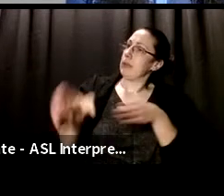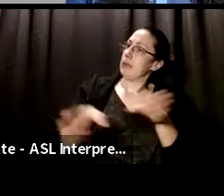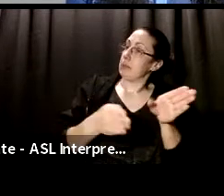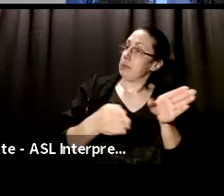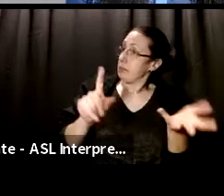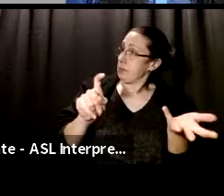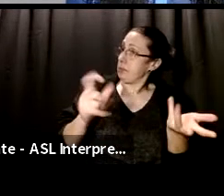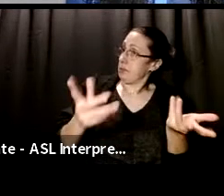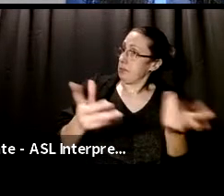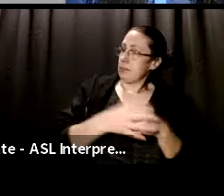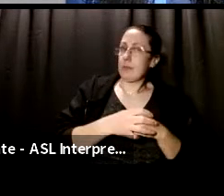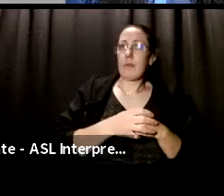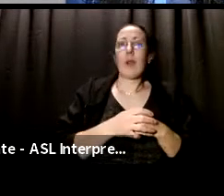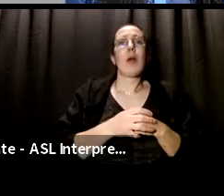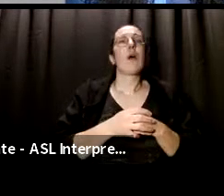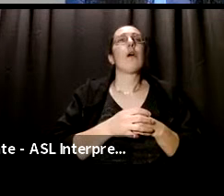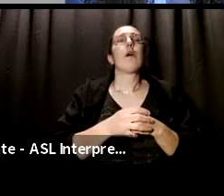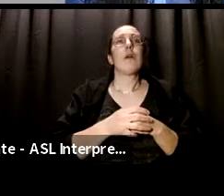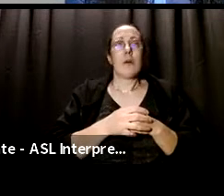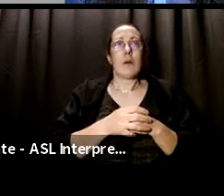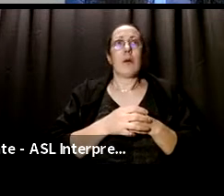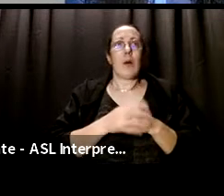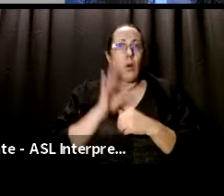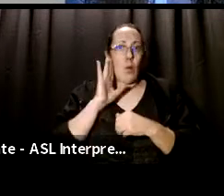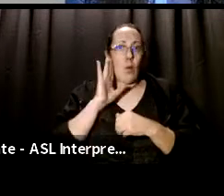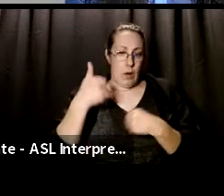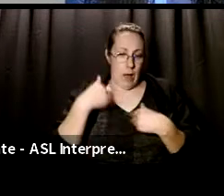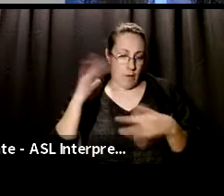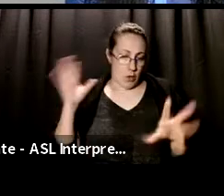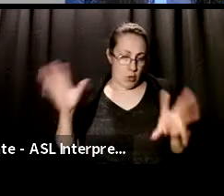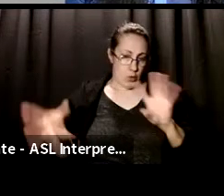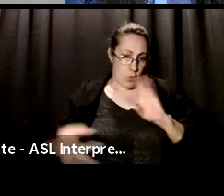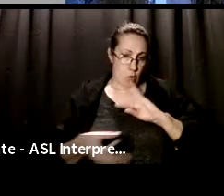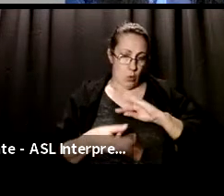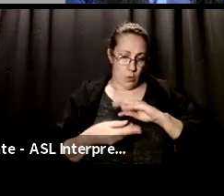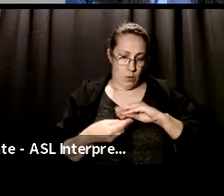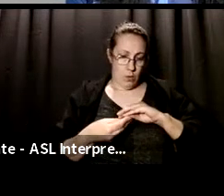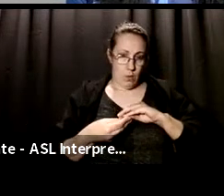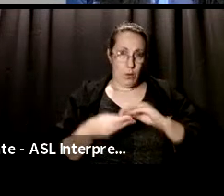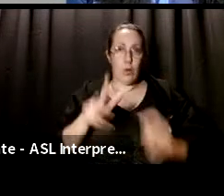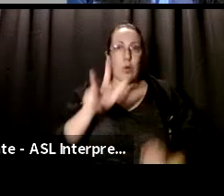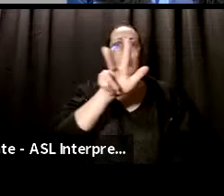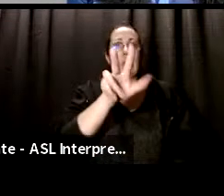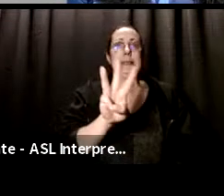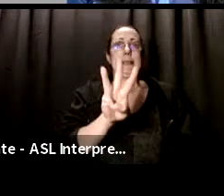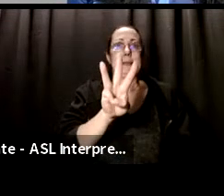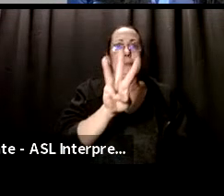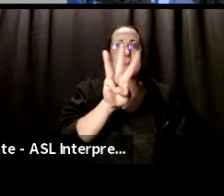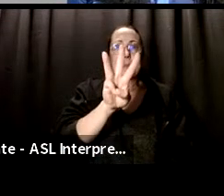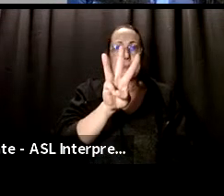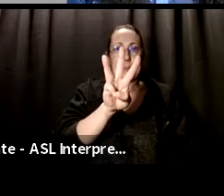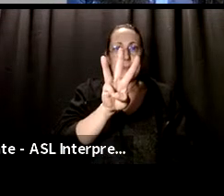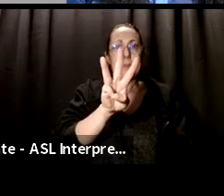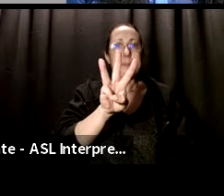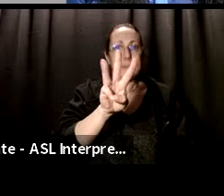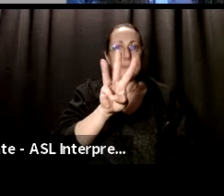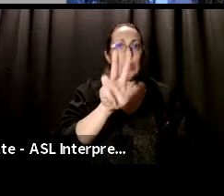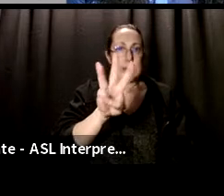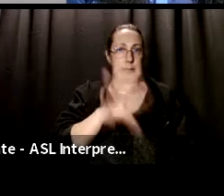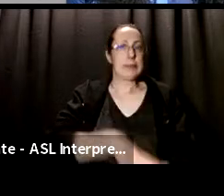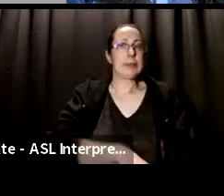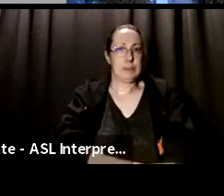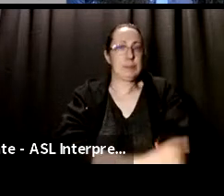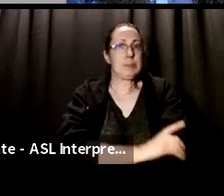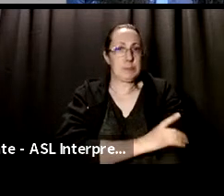So there's going to be a total of 36 charging stations. Thank you very